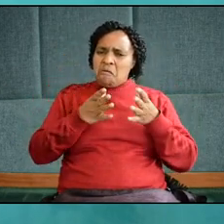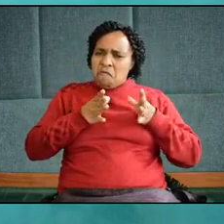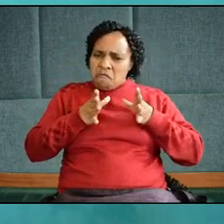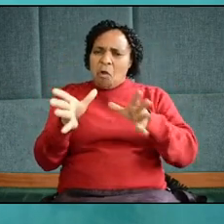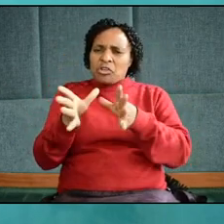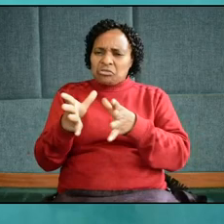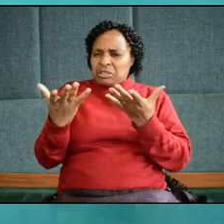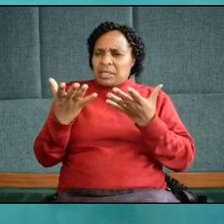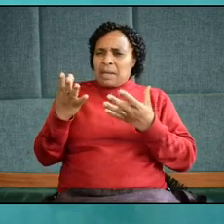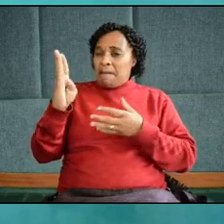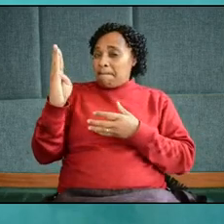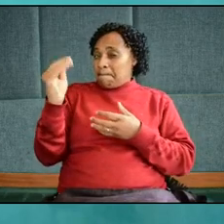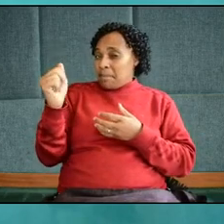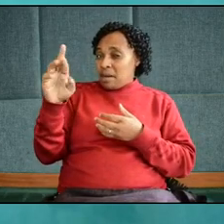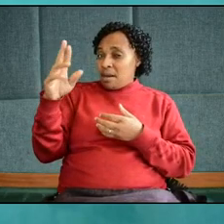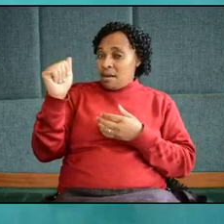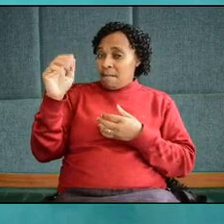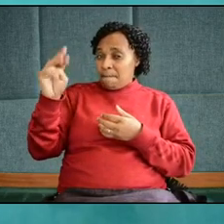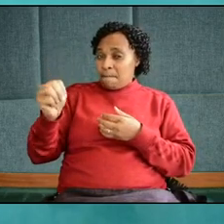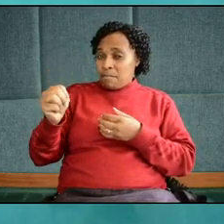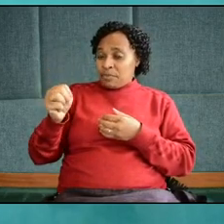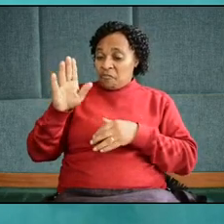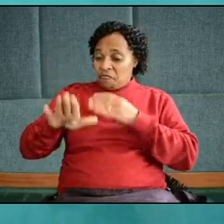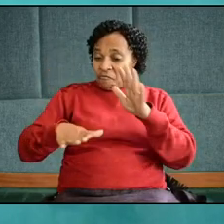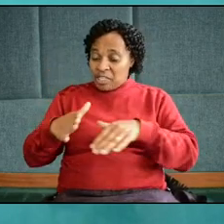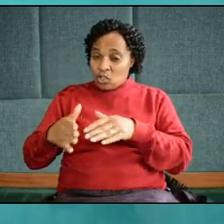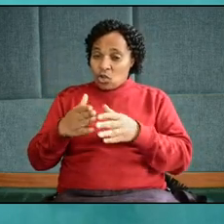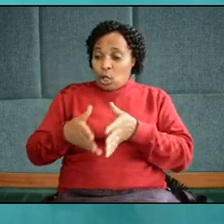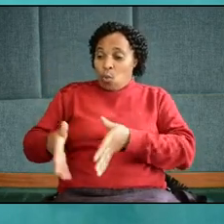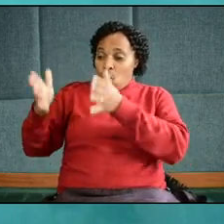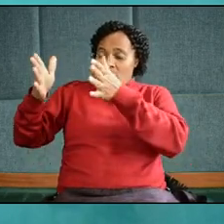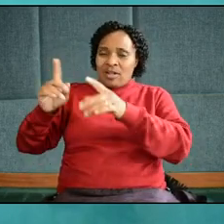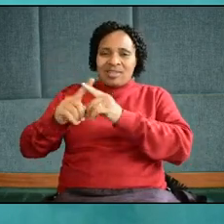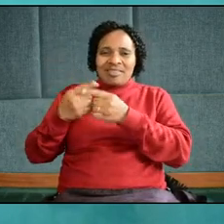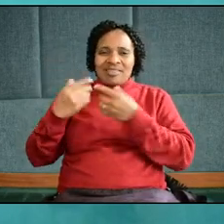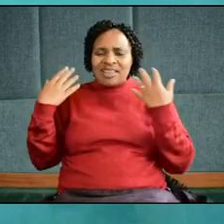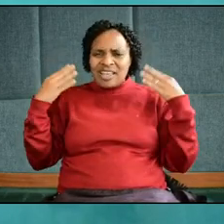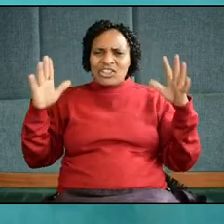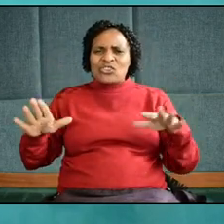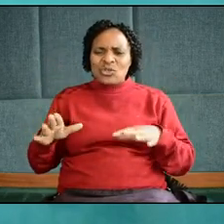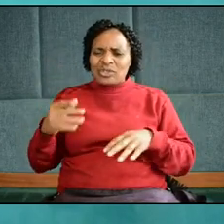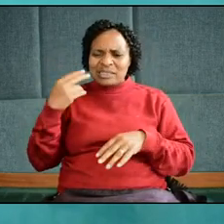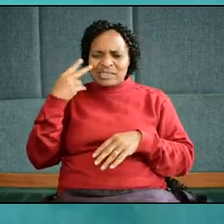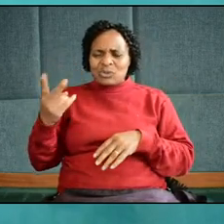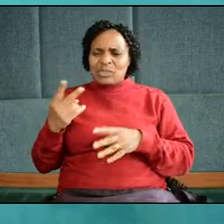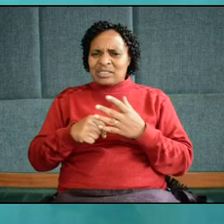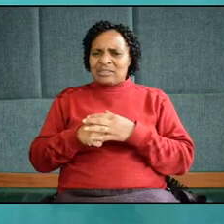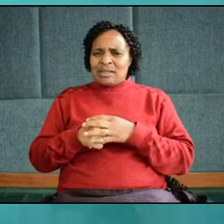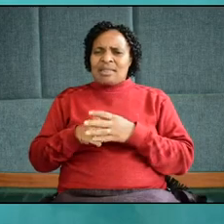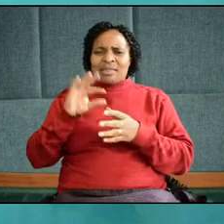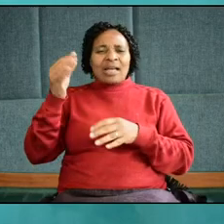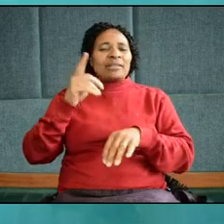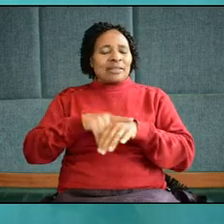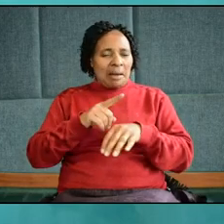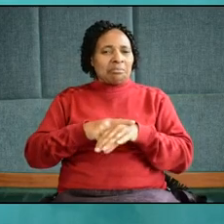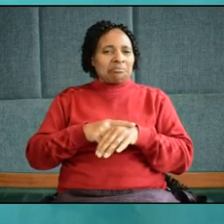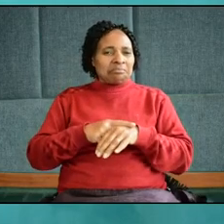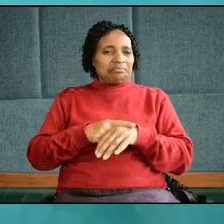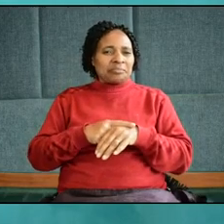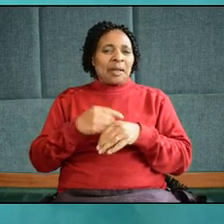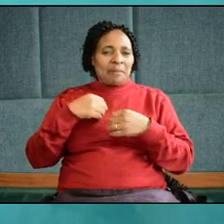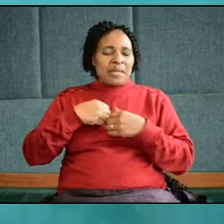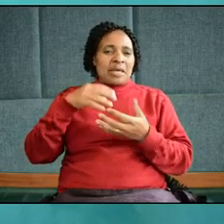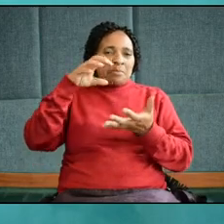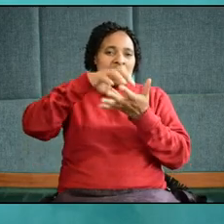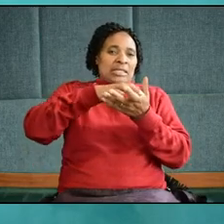forcing issues. Like, I just want to pass aside. Then the angel, the third time, decides, I'm going to place